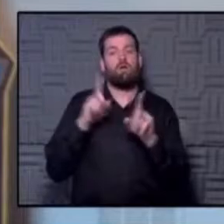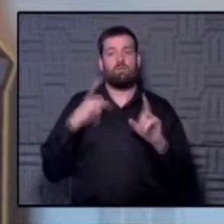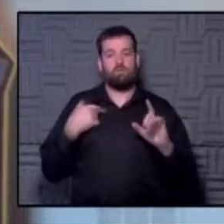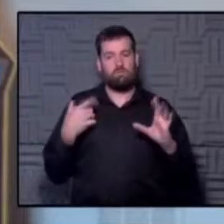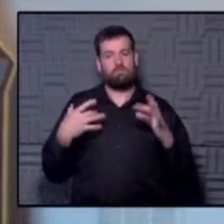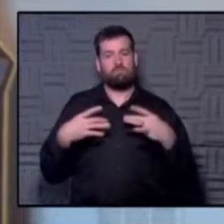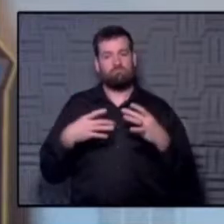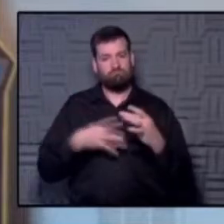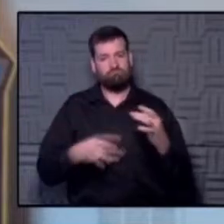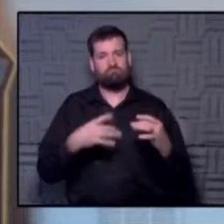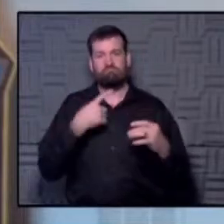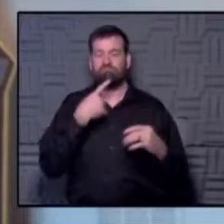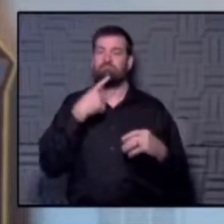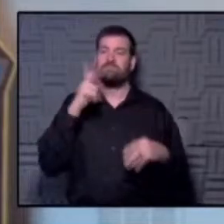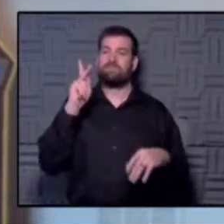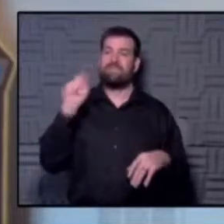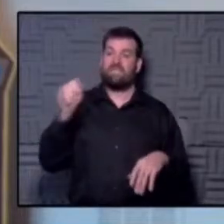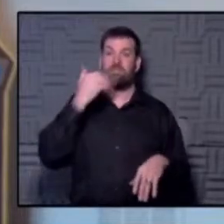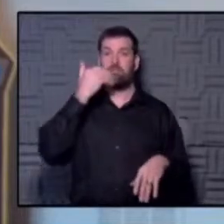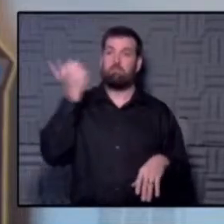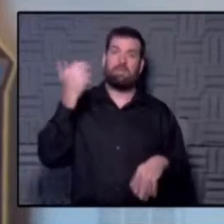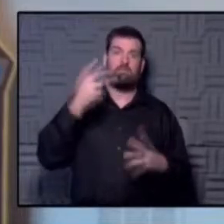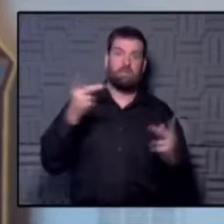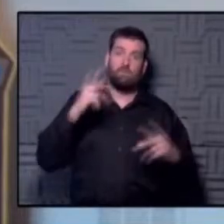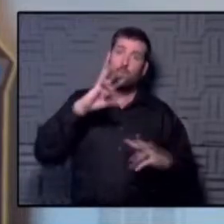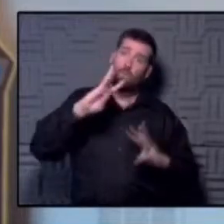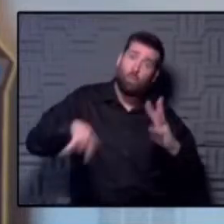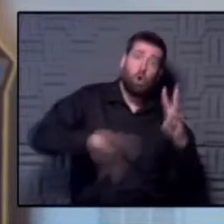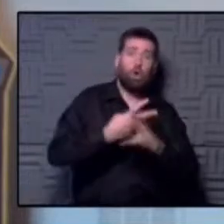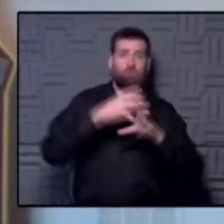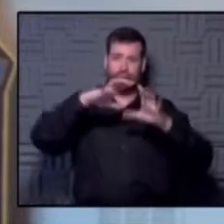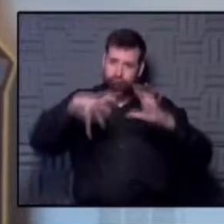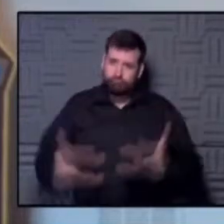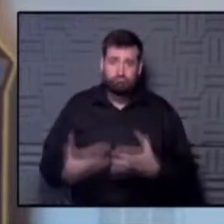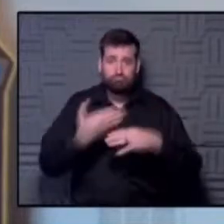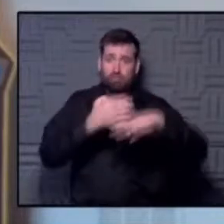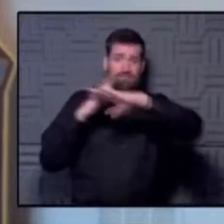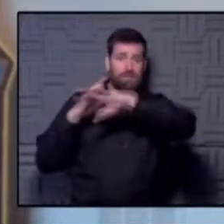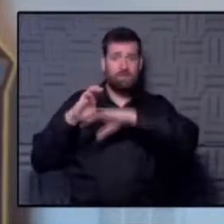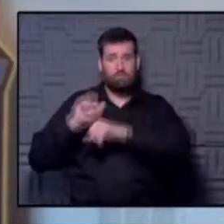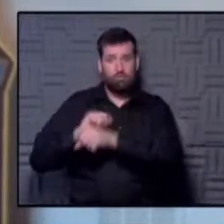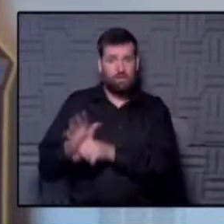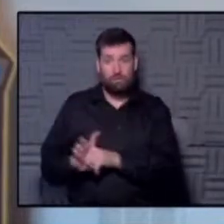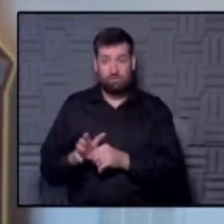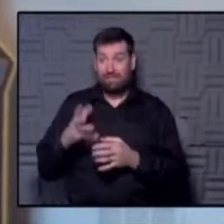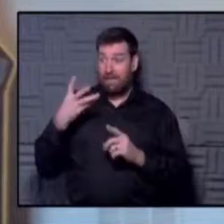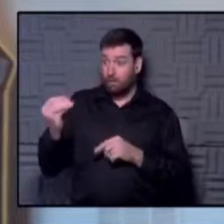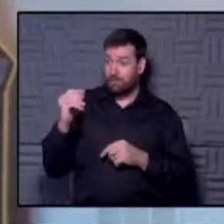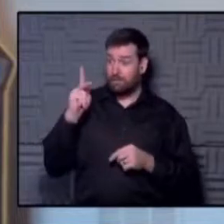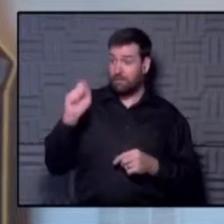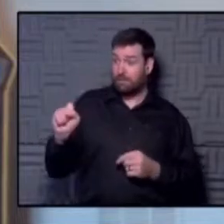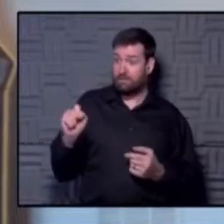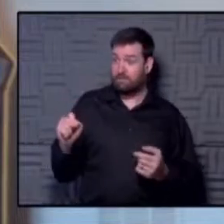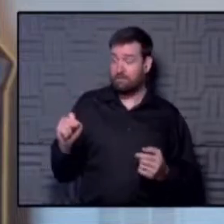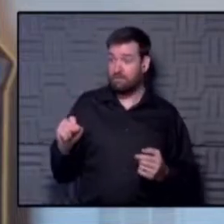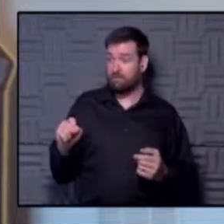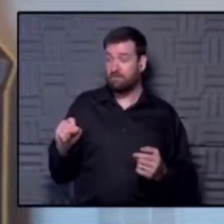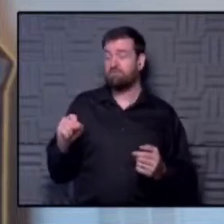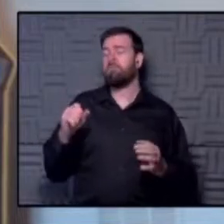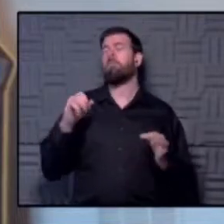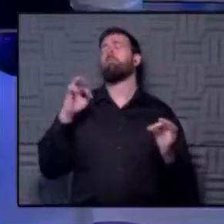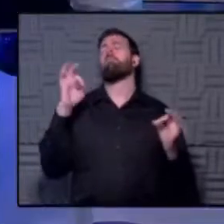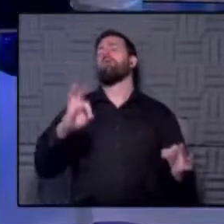that, Kansas is the best place in the world to prevent COVID, because when you're outdoors in Kansas, your ventilation is